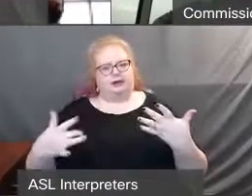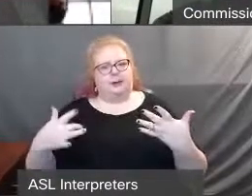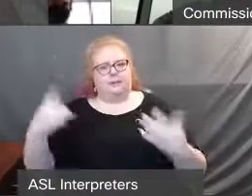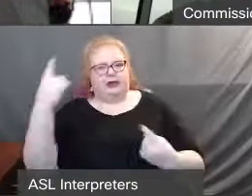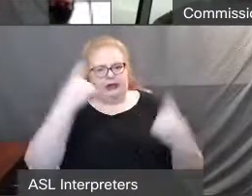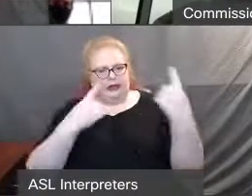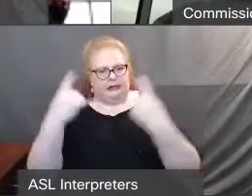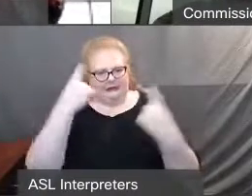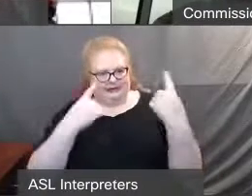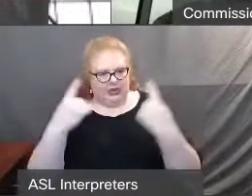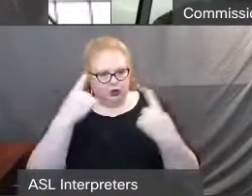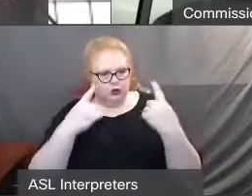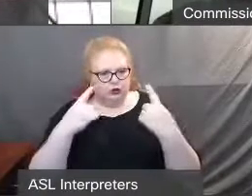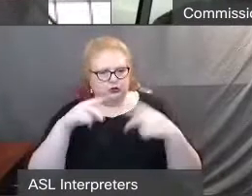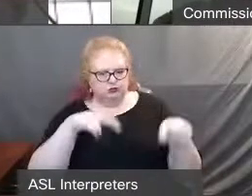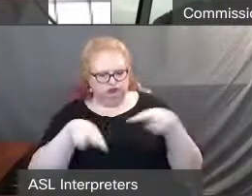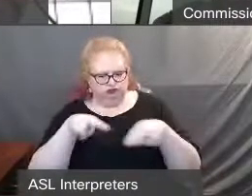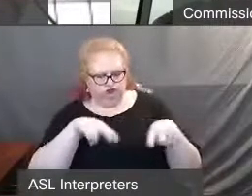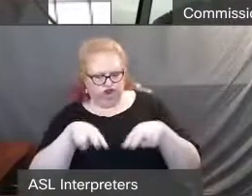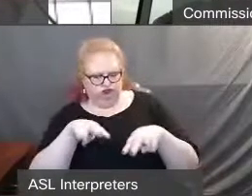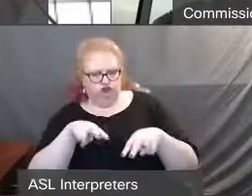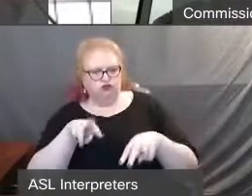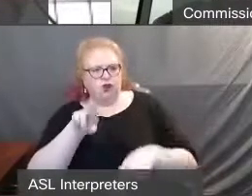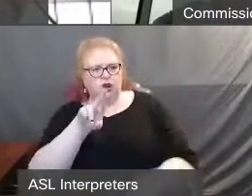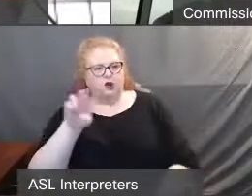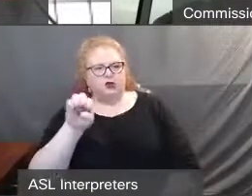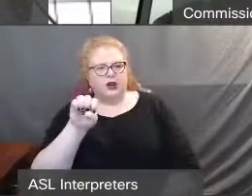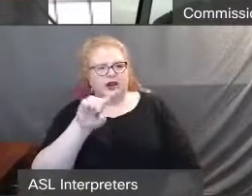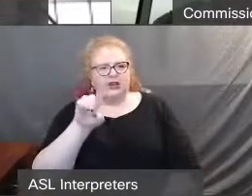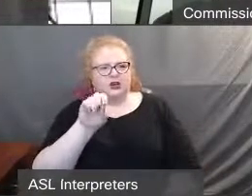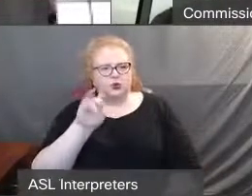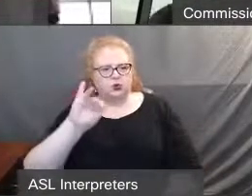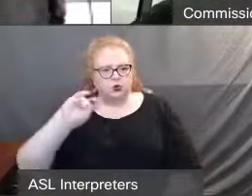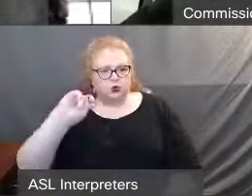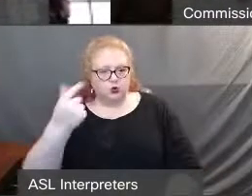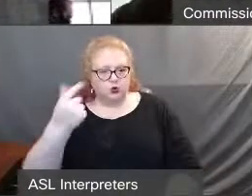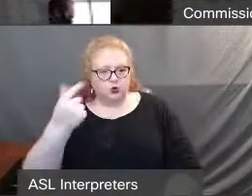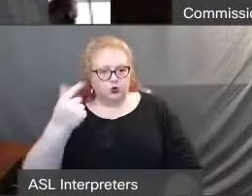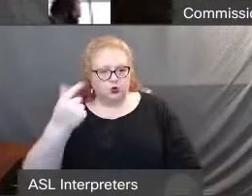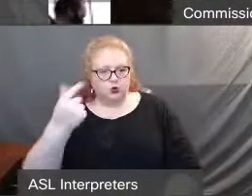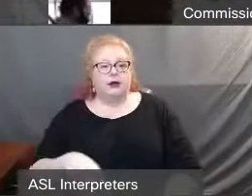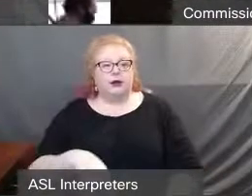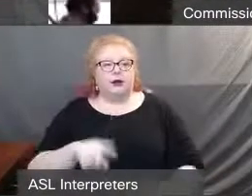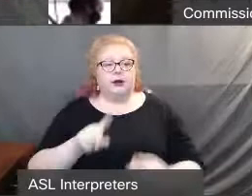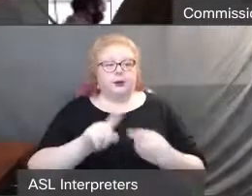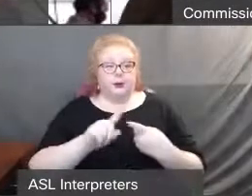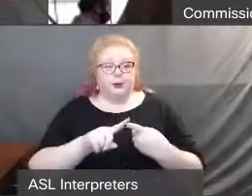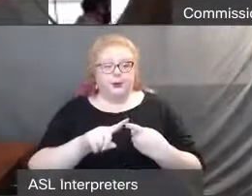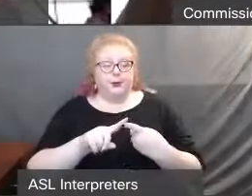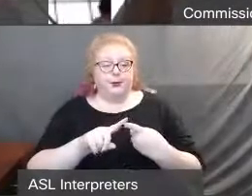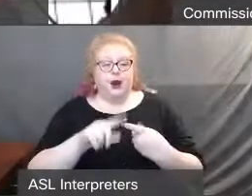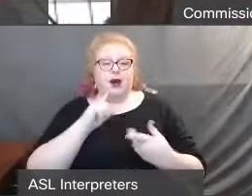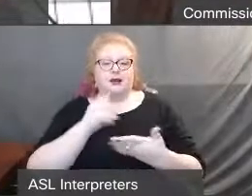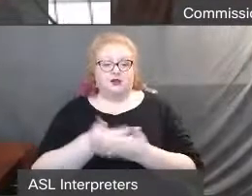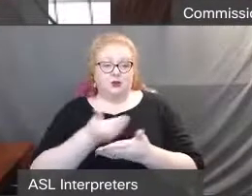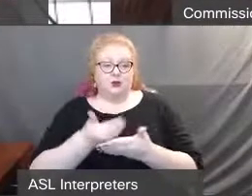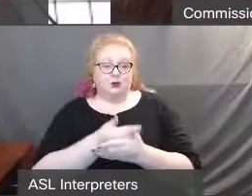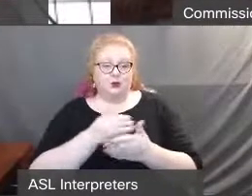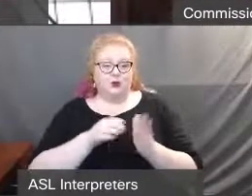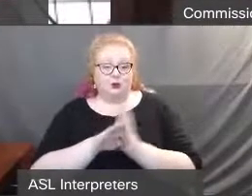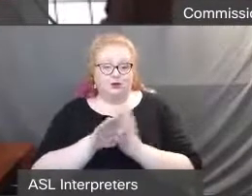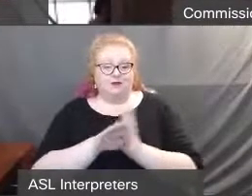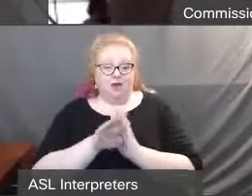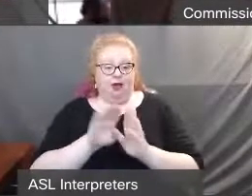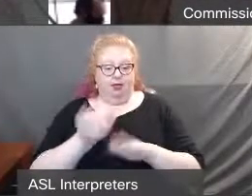considering rezoning. You know, one of those things are to for that new development to be compatible